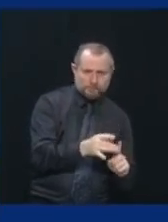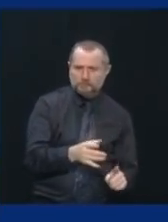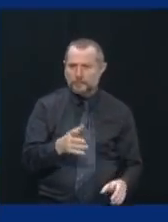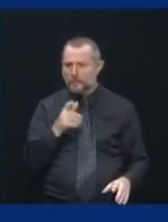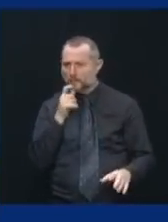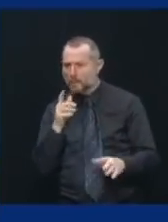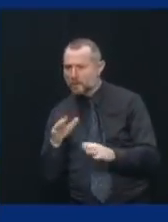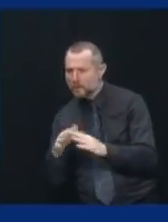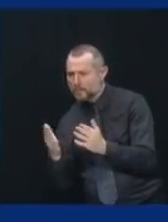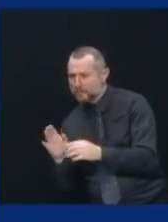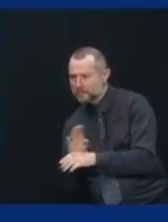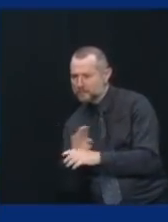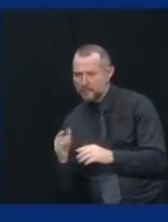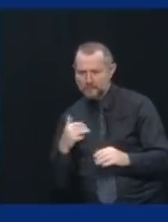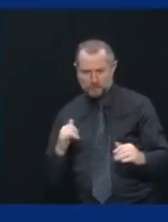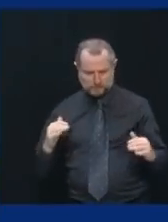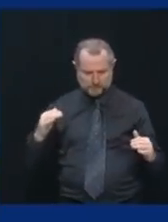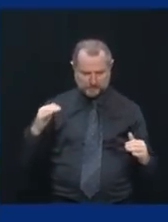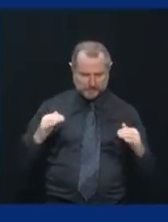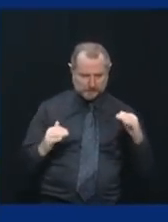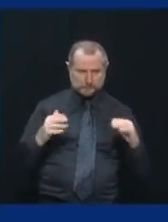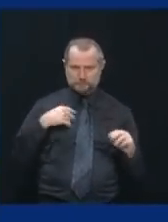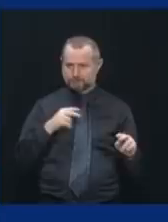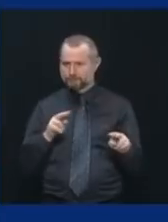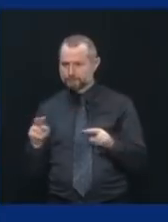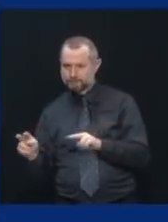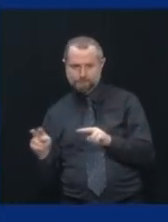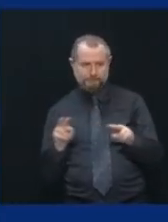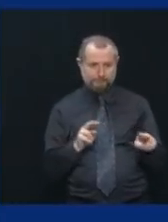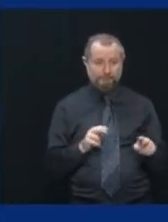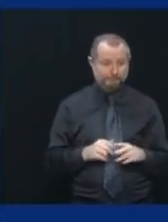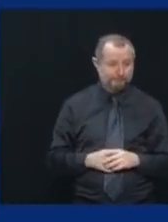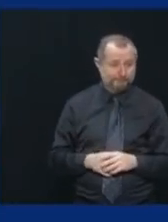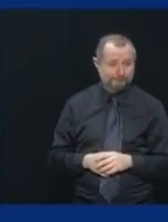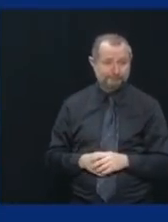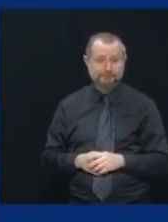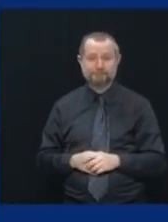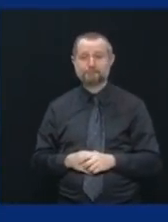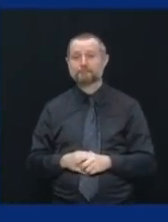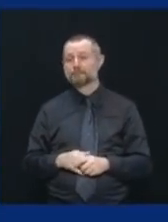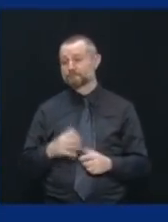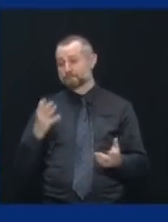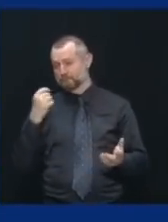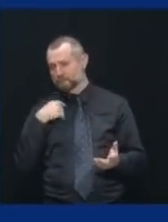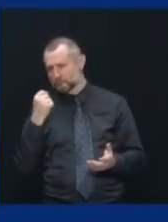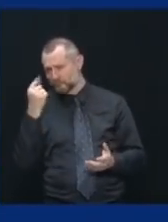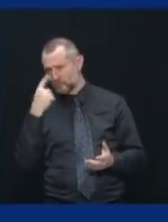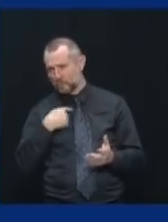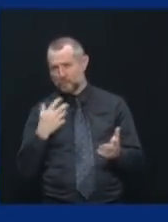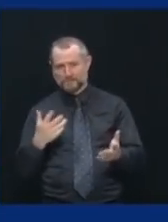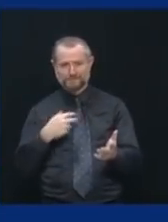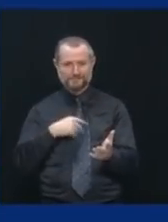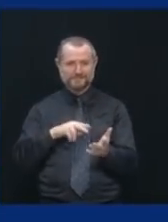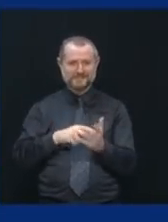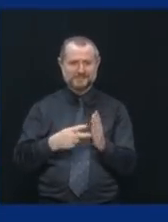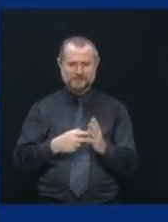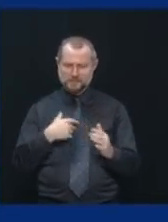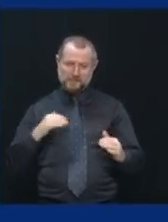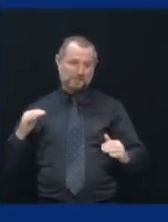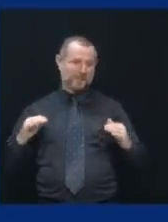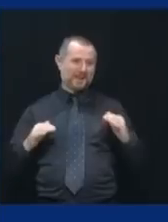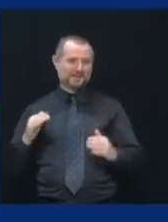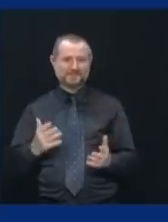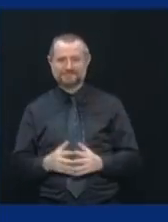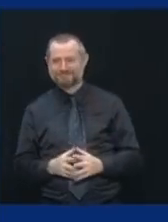of the infection rate, et cetera. One hand, one eye doesn't really work, but I hope you get the basic point.